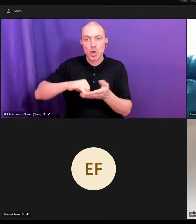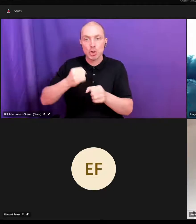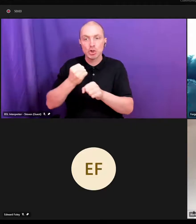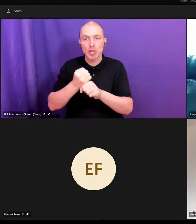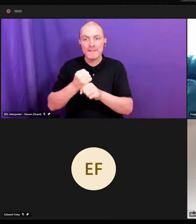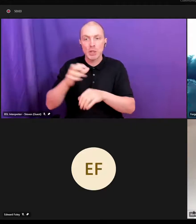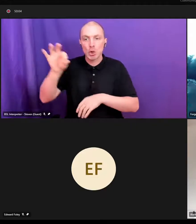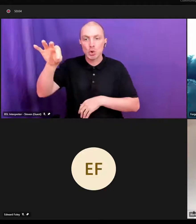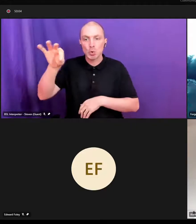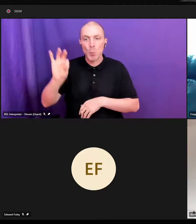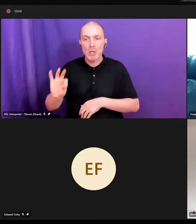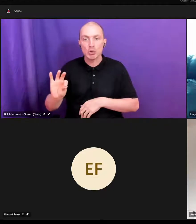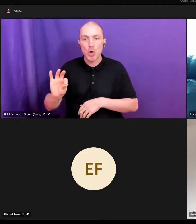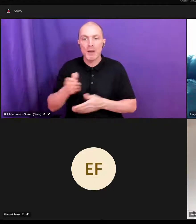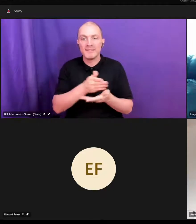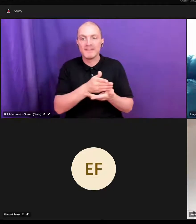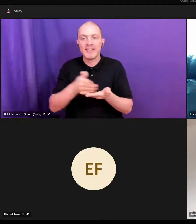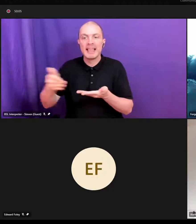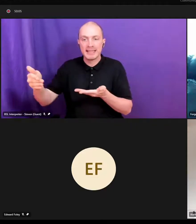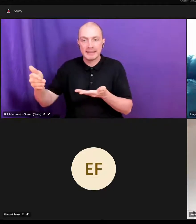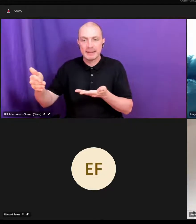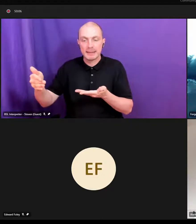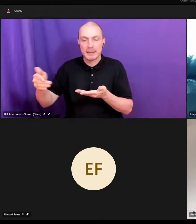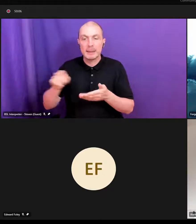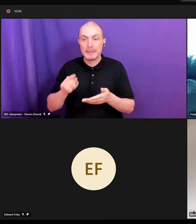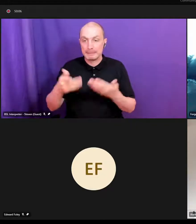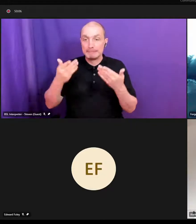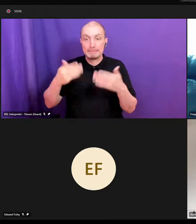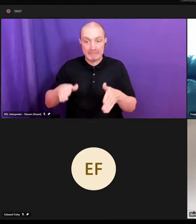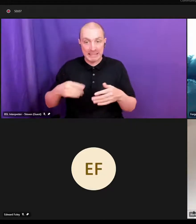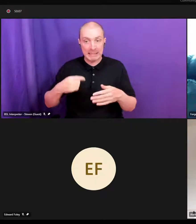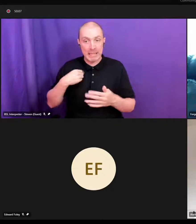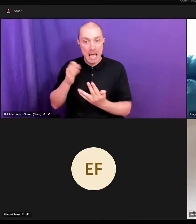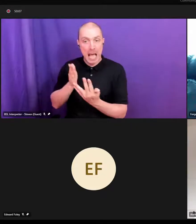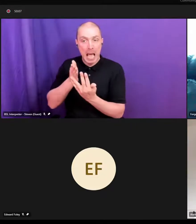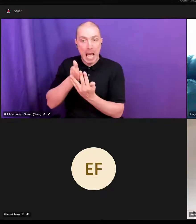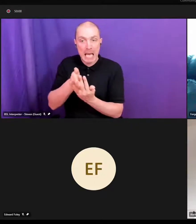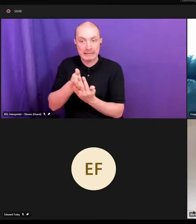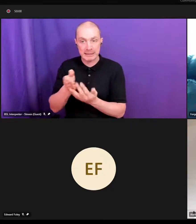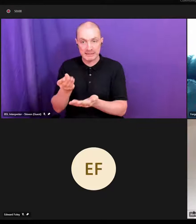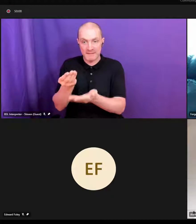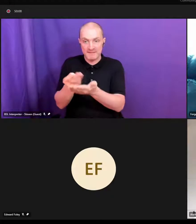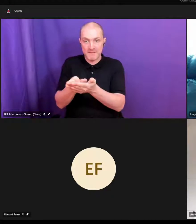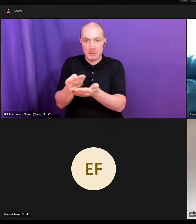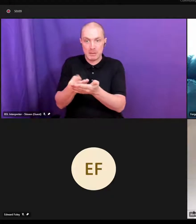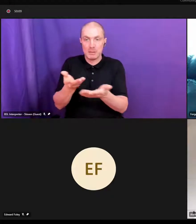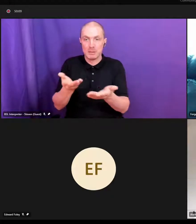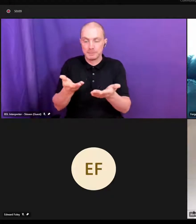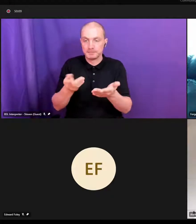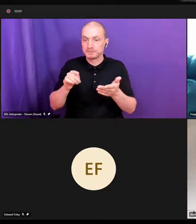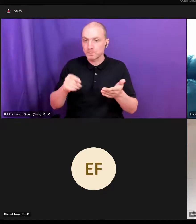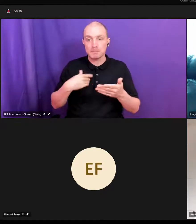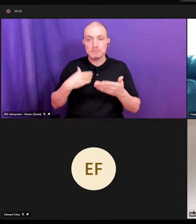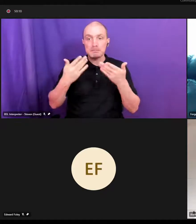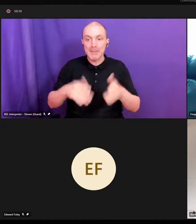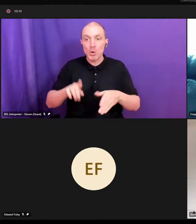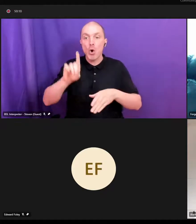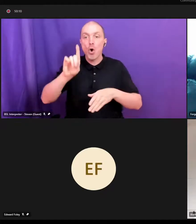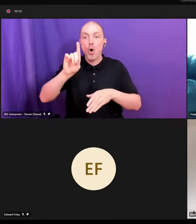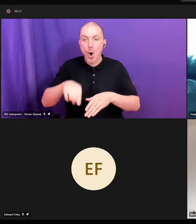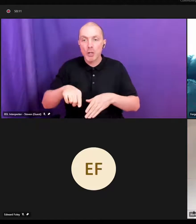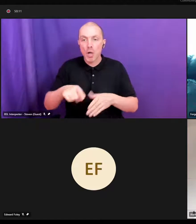On fleet, which we accessed, and we placed that order of the